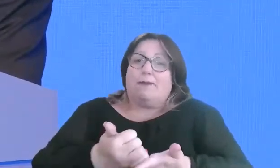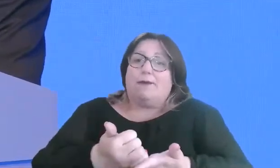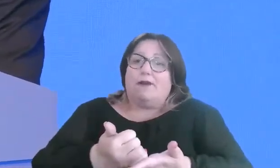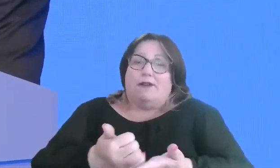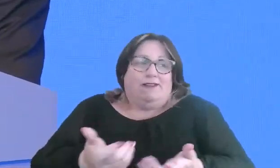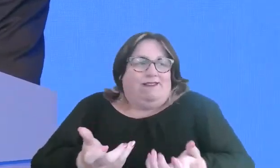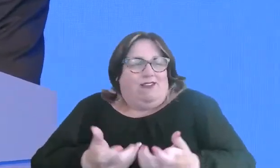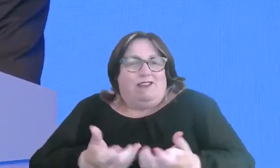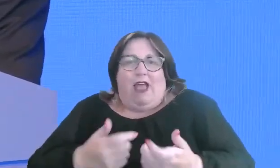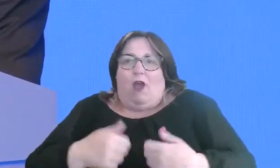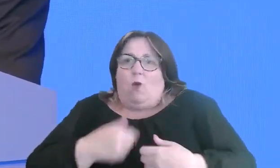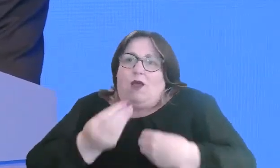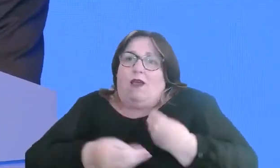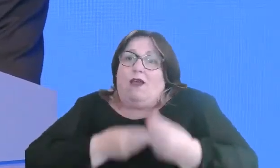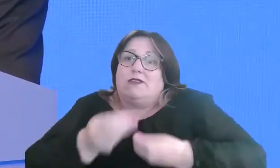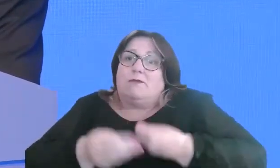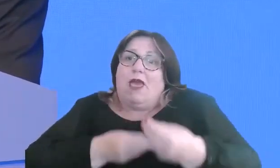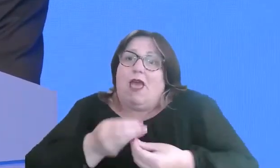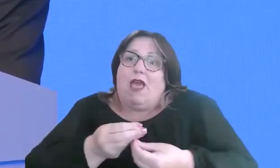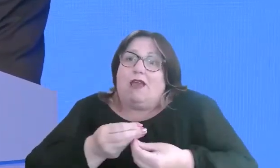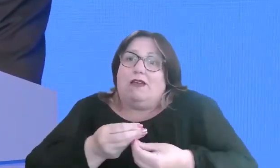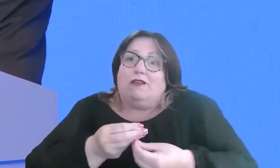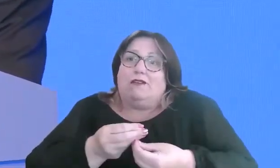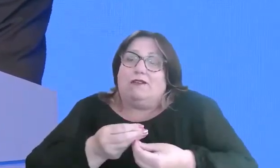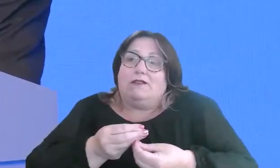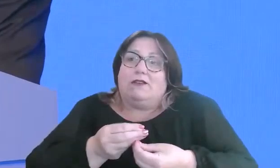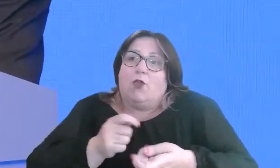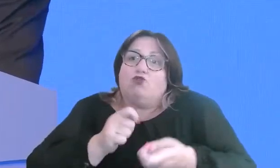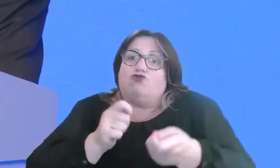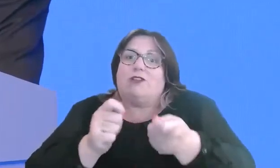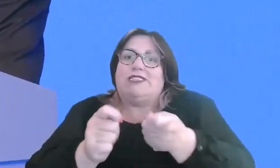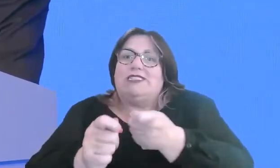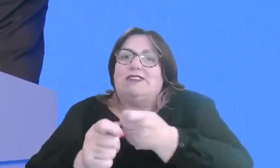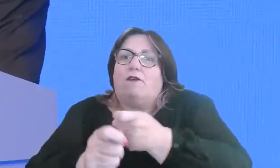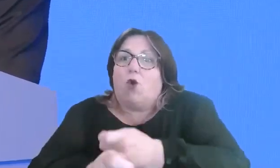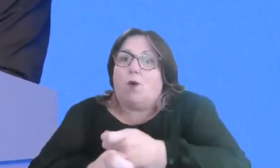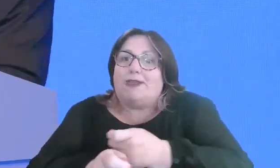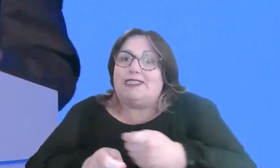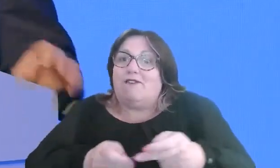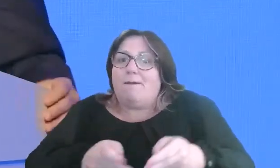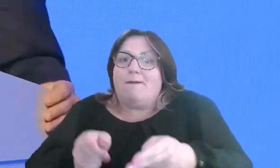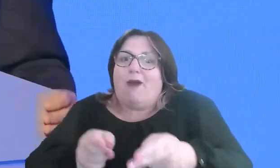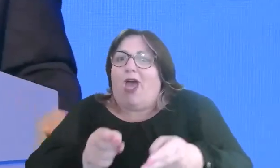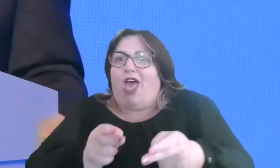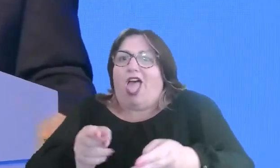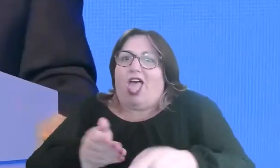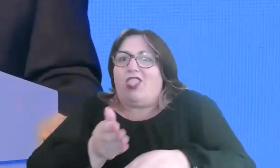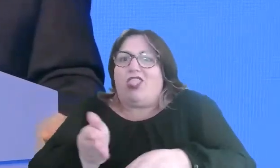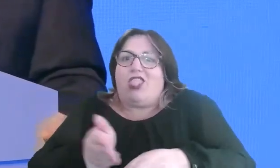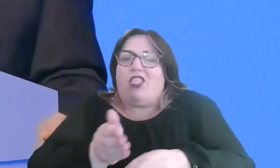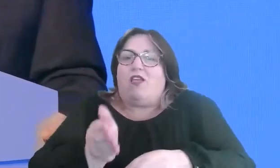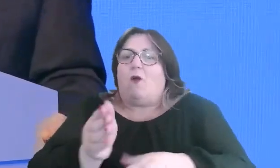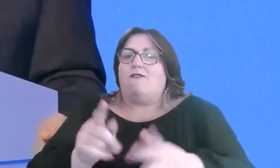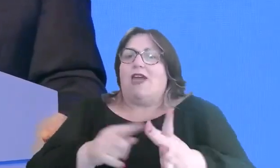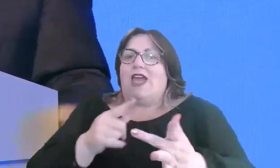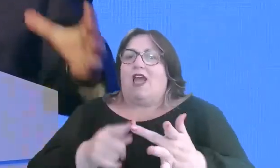this transformative path of AI. And in that way, and pushing forward, we have developed a powerful